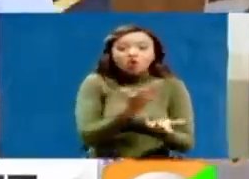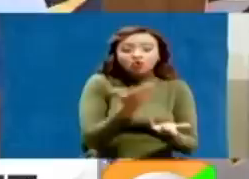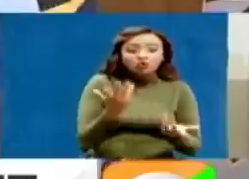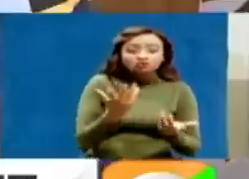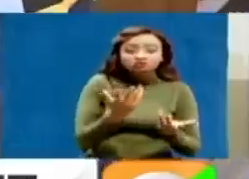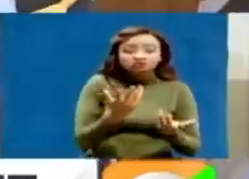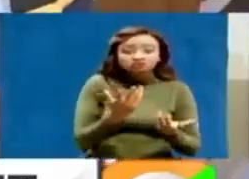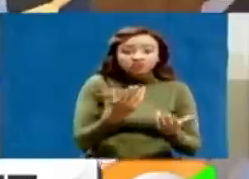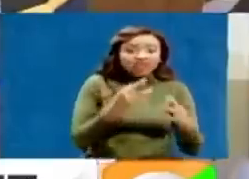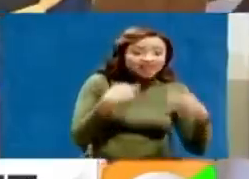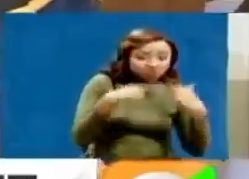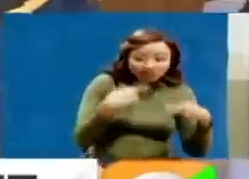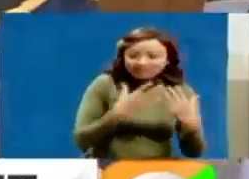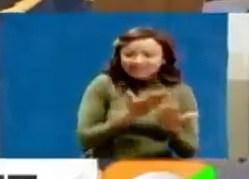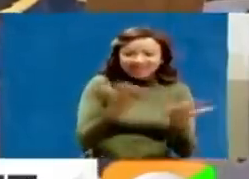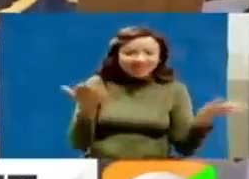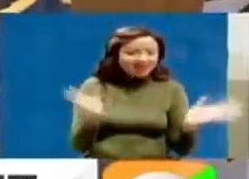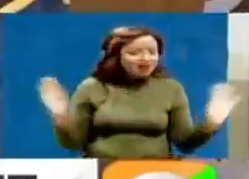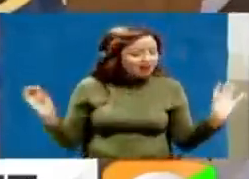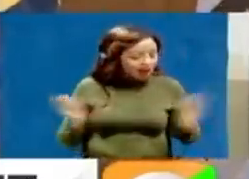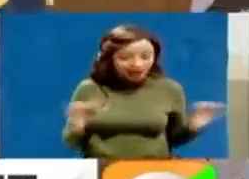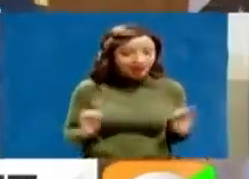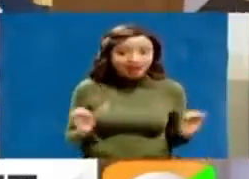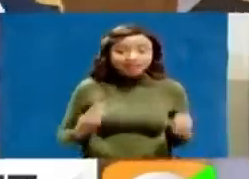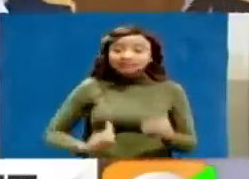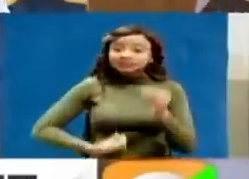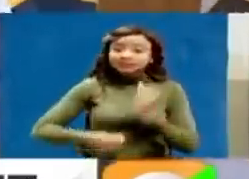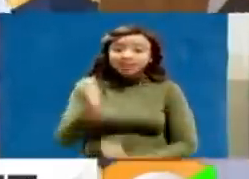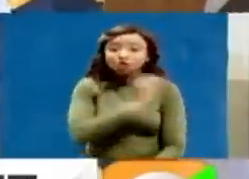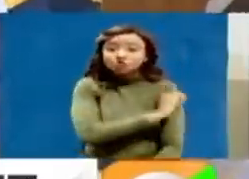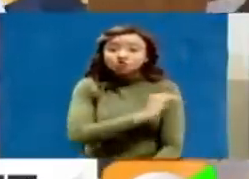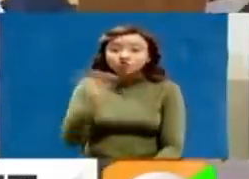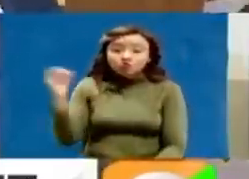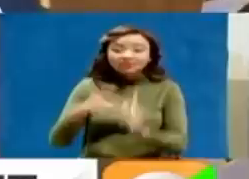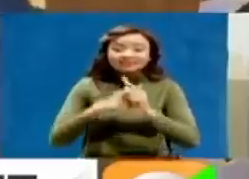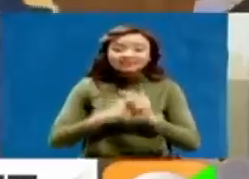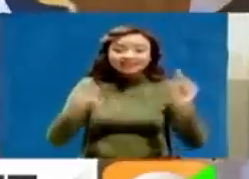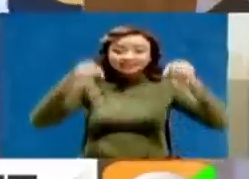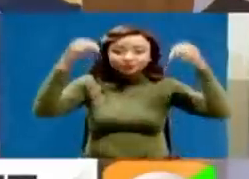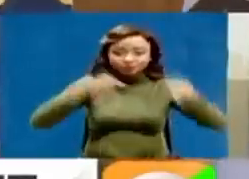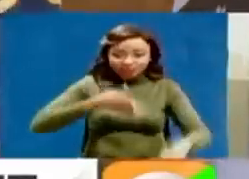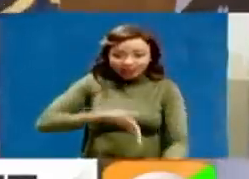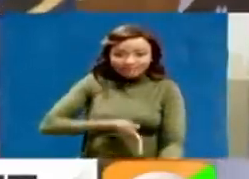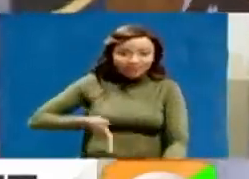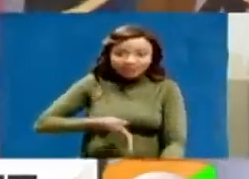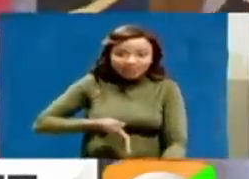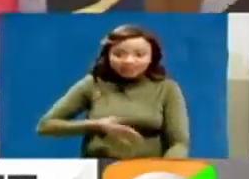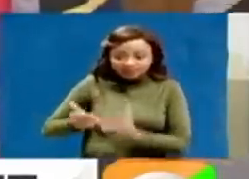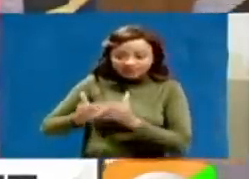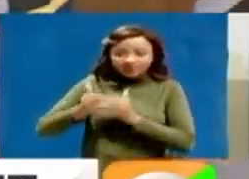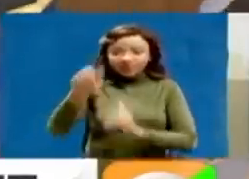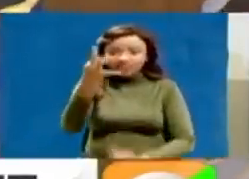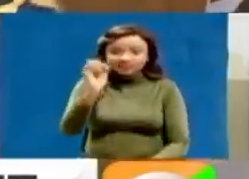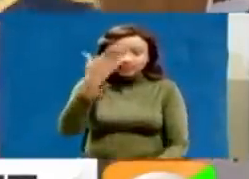restaurants across the territory of the Republic of Kenya, effective midnight today, for the next